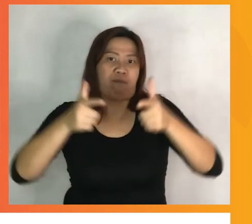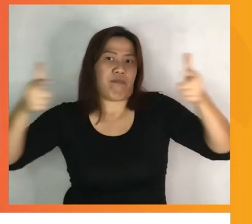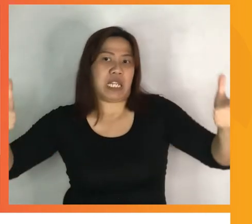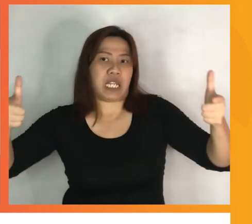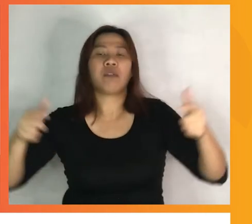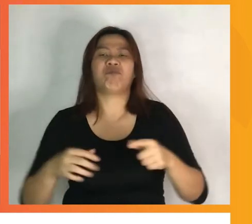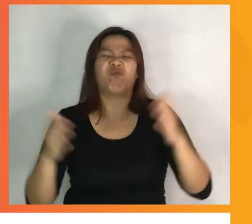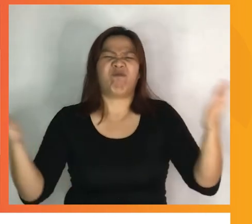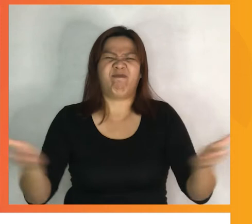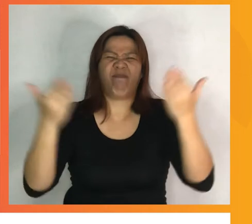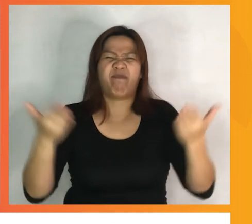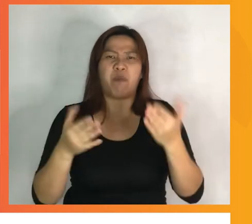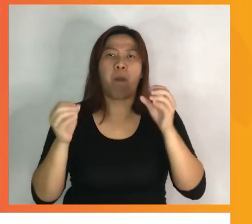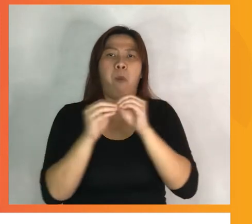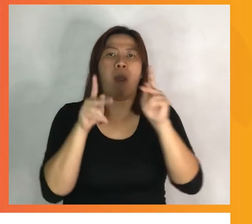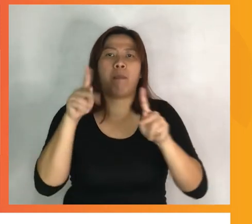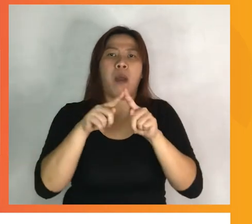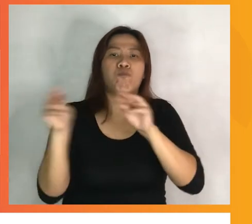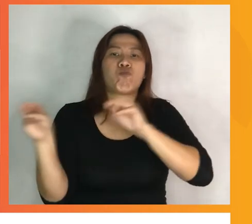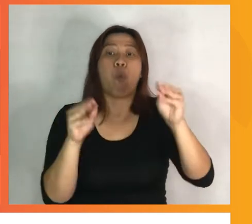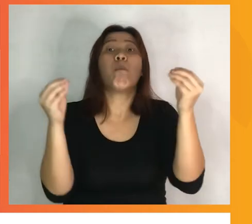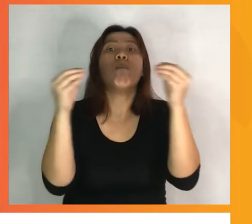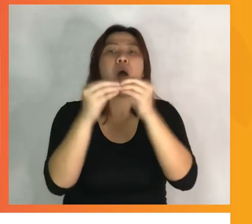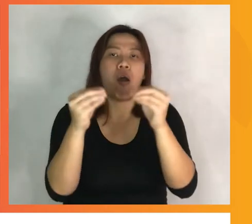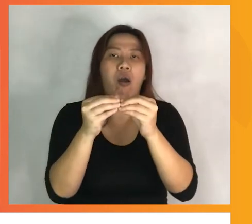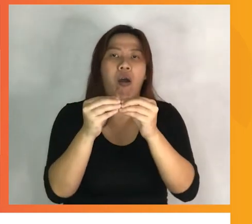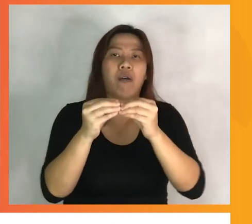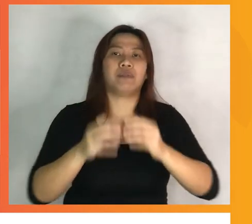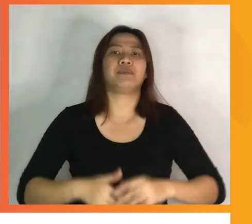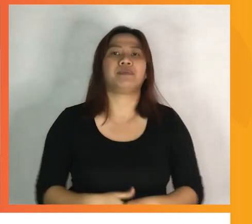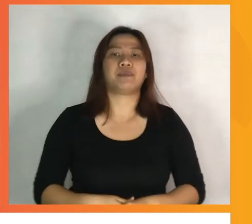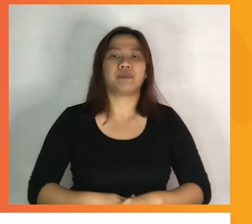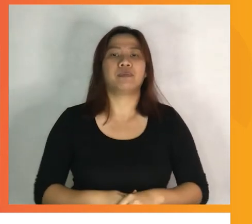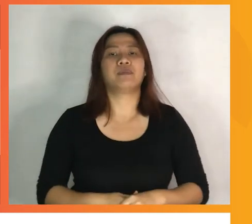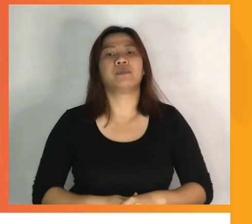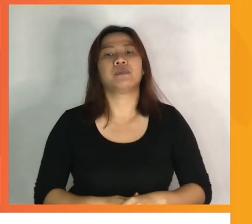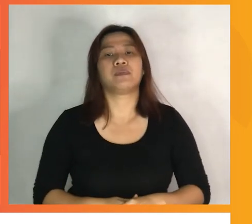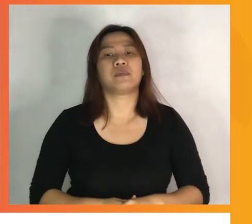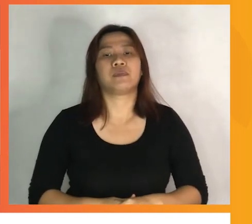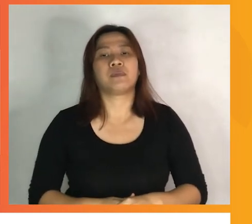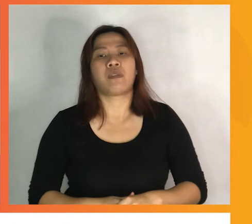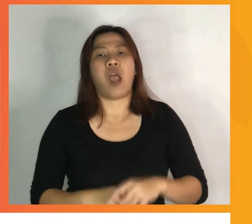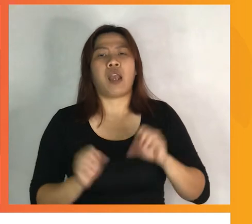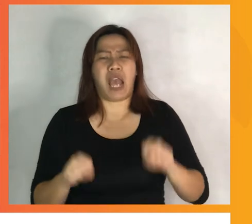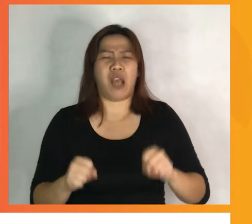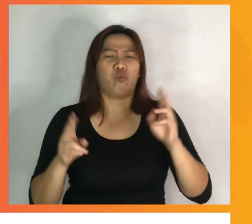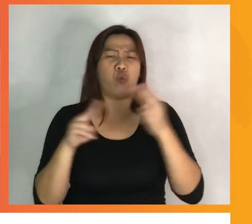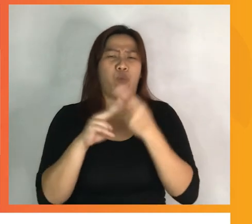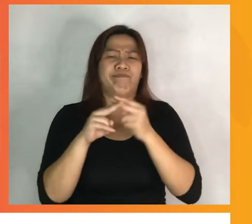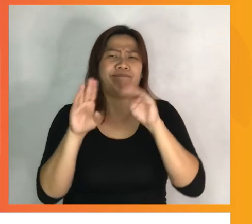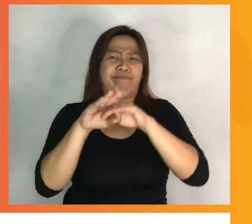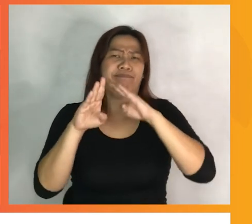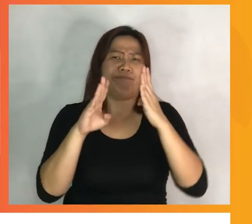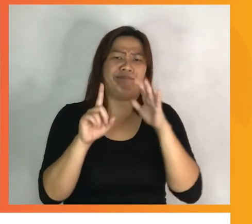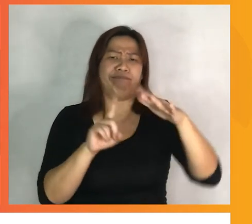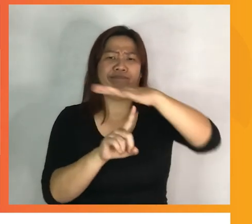space larger. And that encourages young people to move more. We can also make use